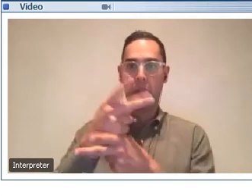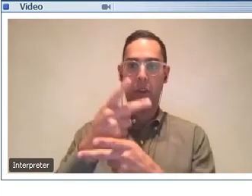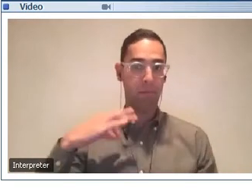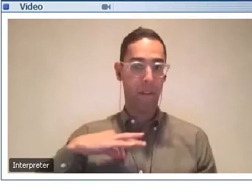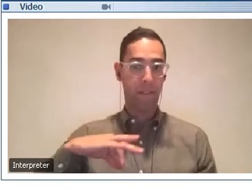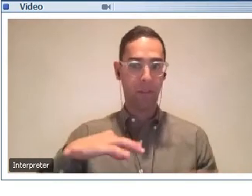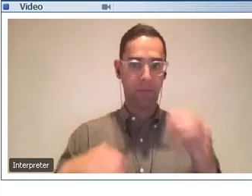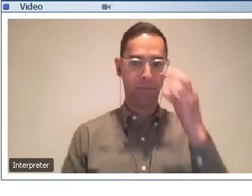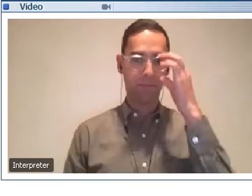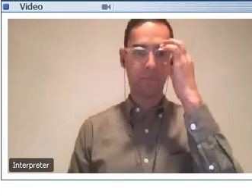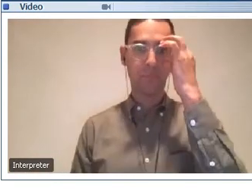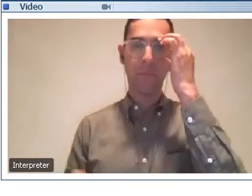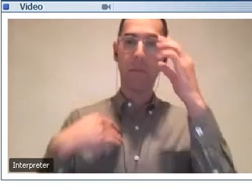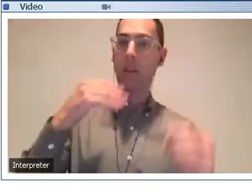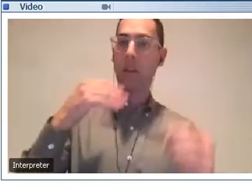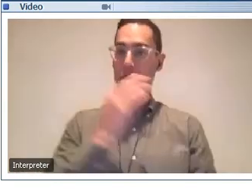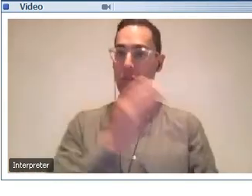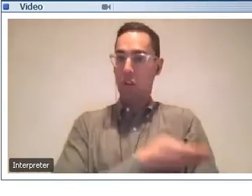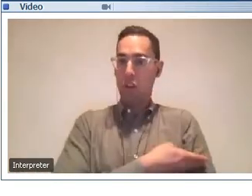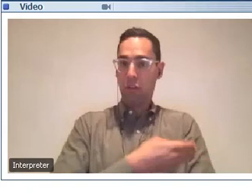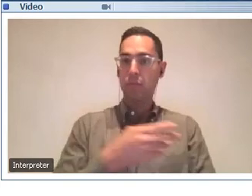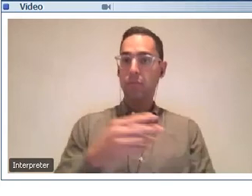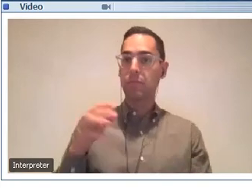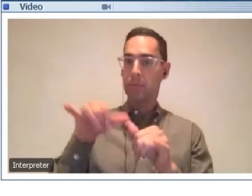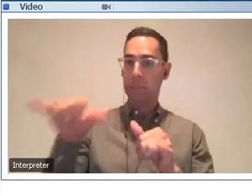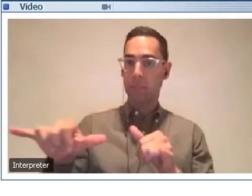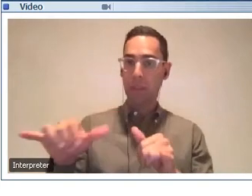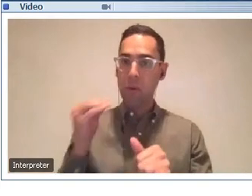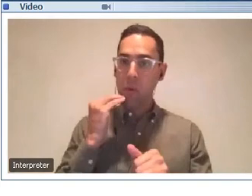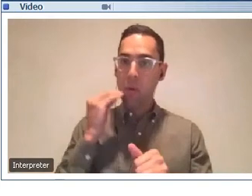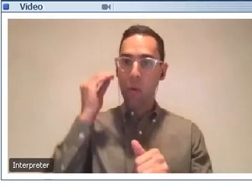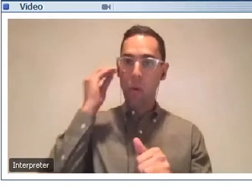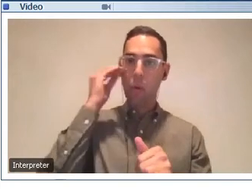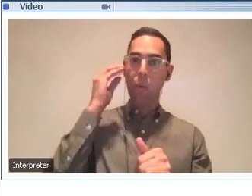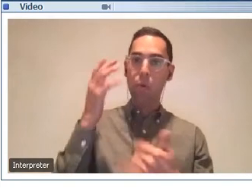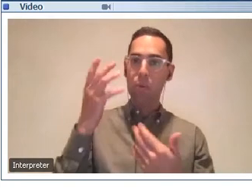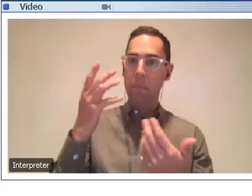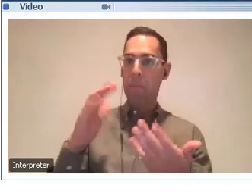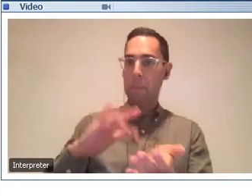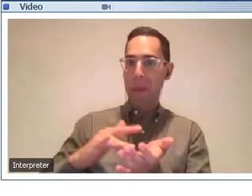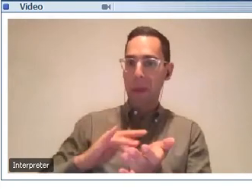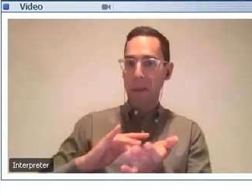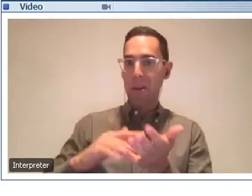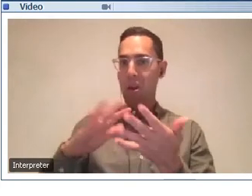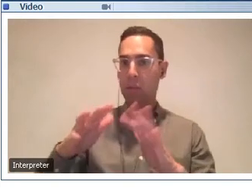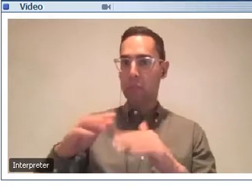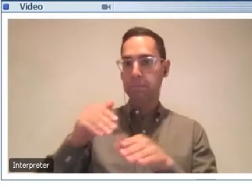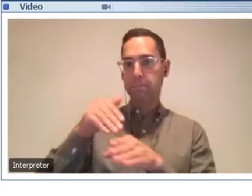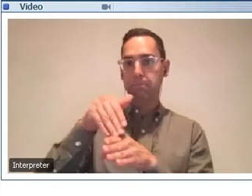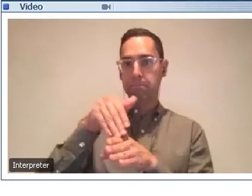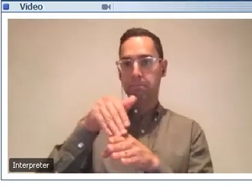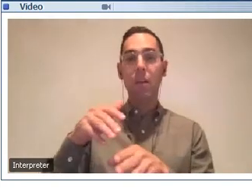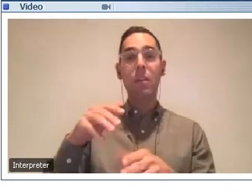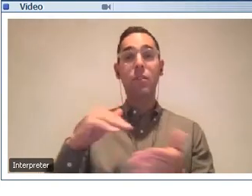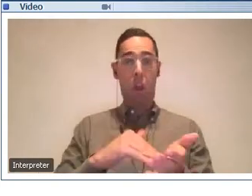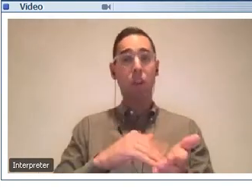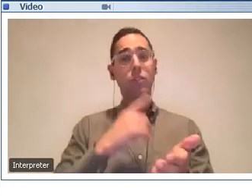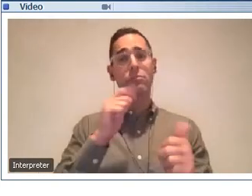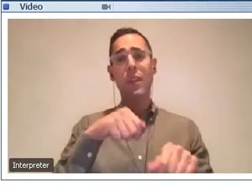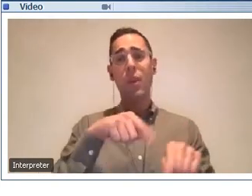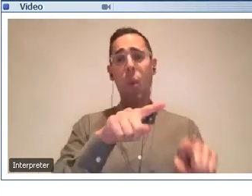medically fragile, and a doctor okayed daycare with a few children, not in a large daycare center, but she kept getting sick, and she weighed